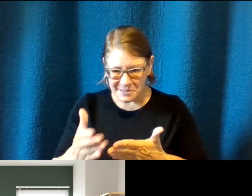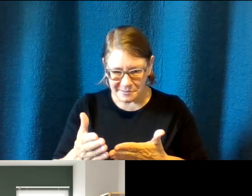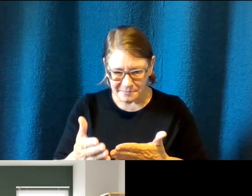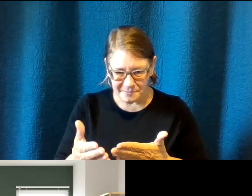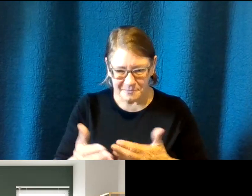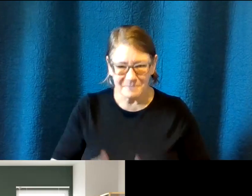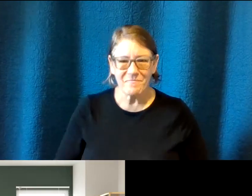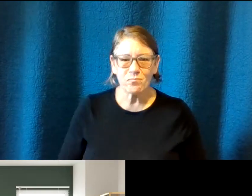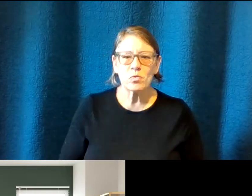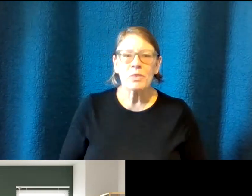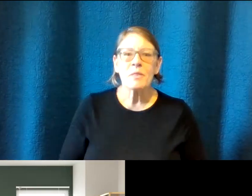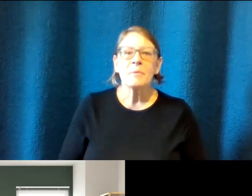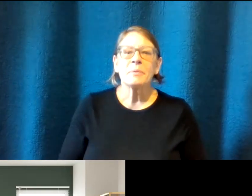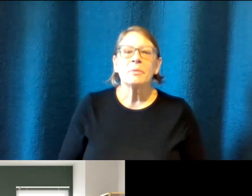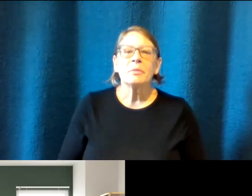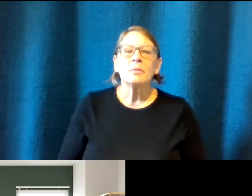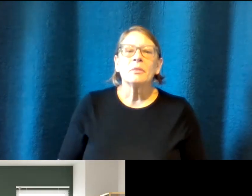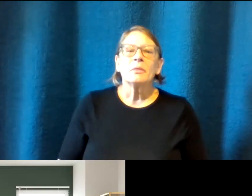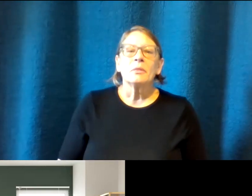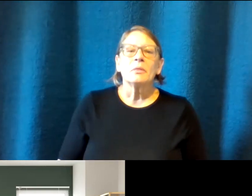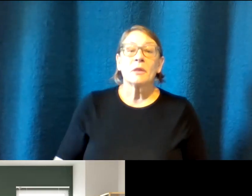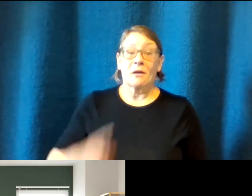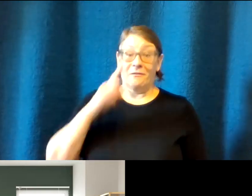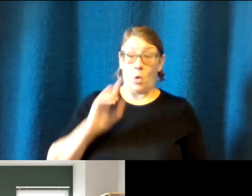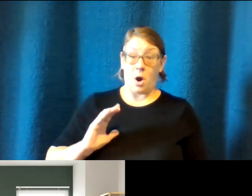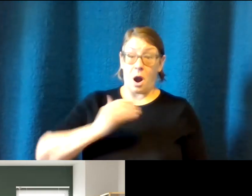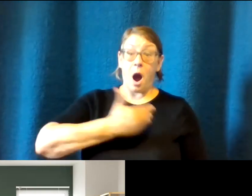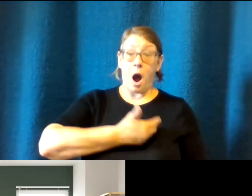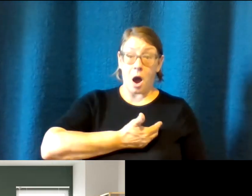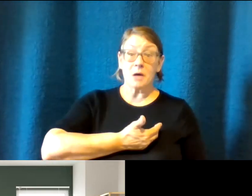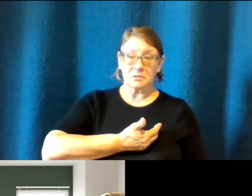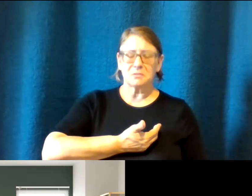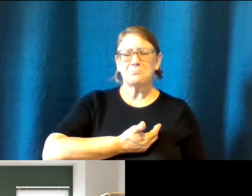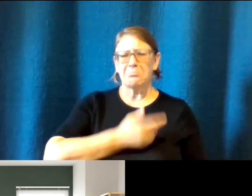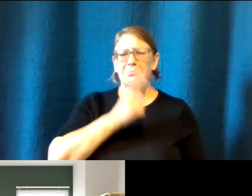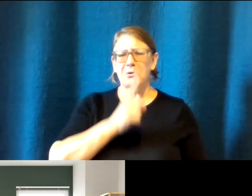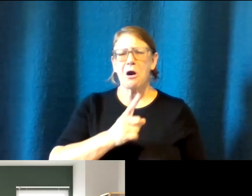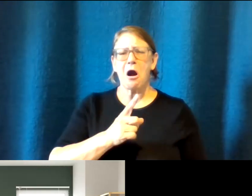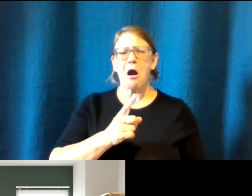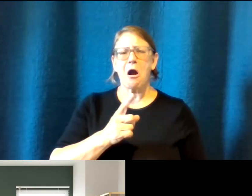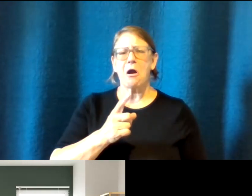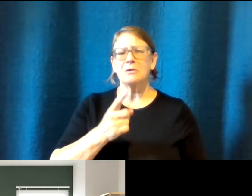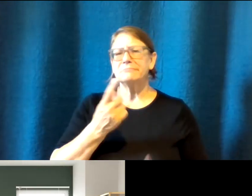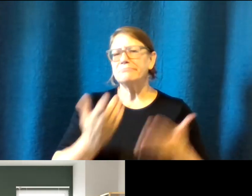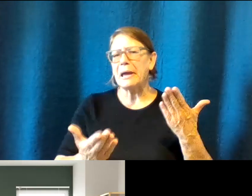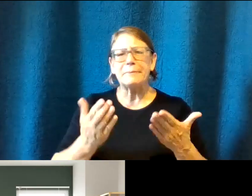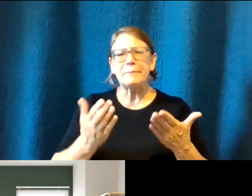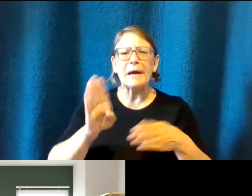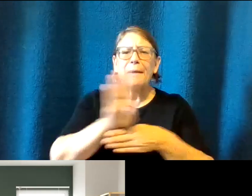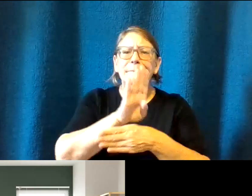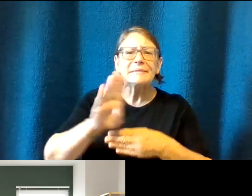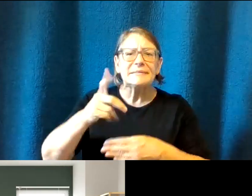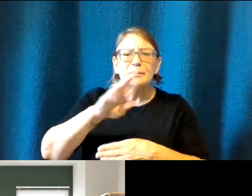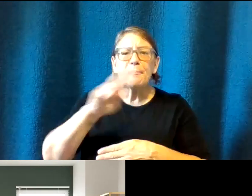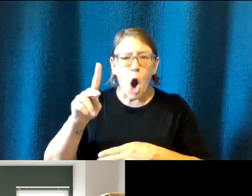already, but there, for us, there are some where it's, say, a business park, and they will reach